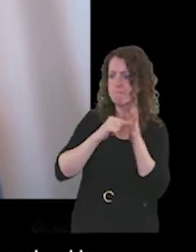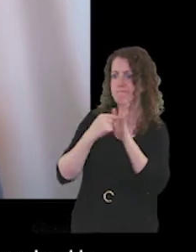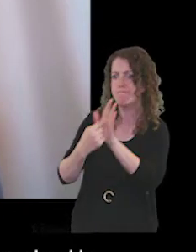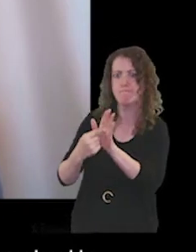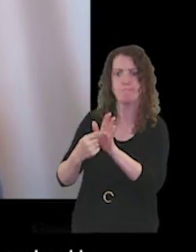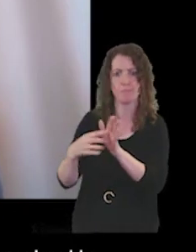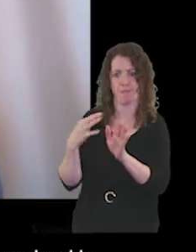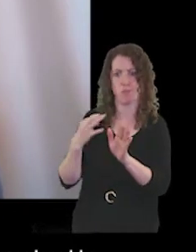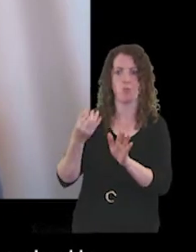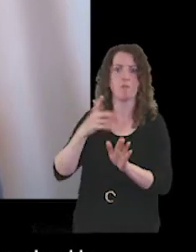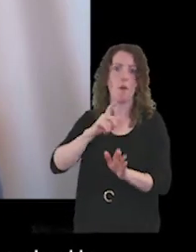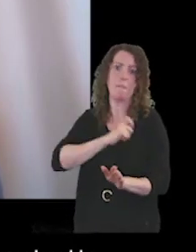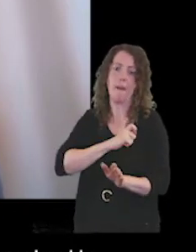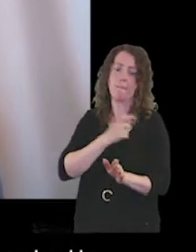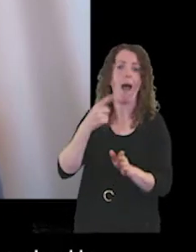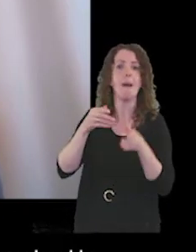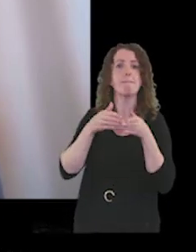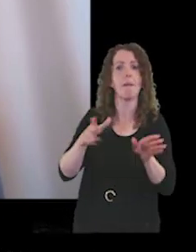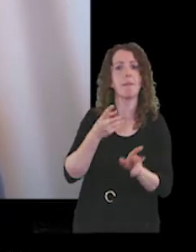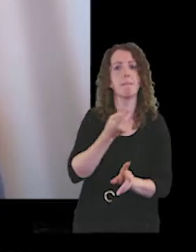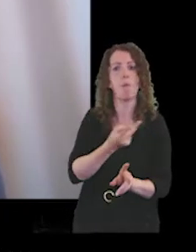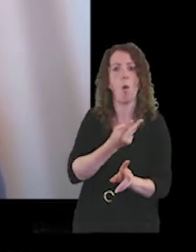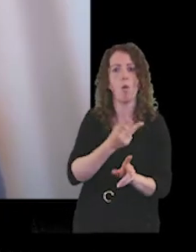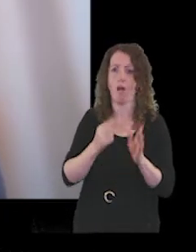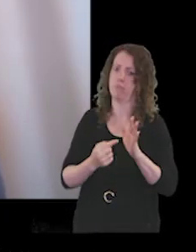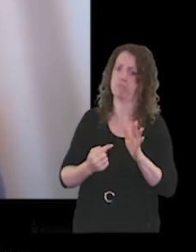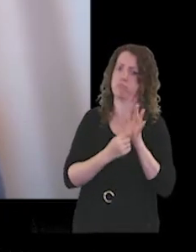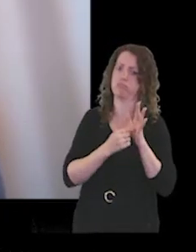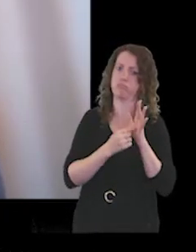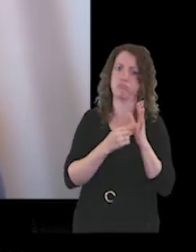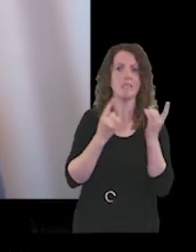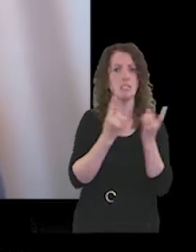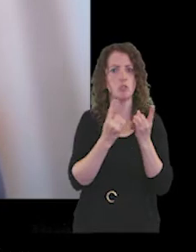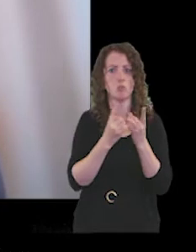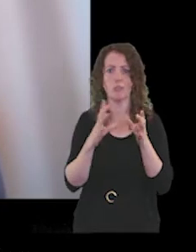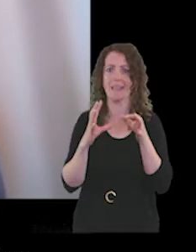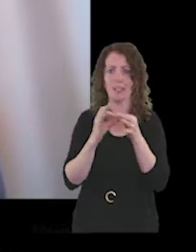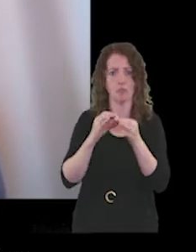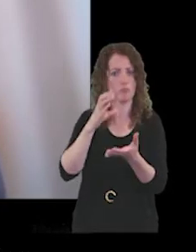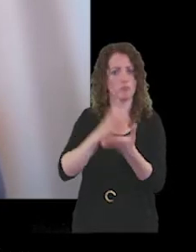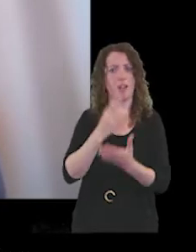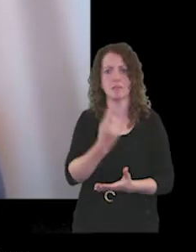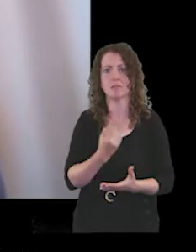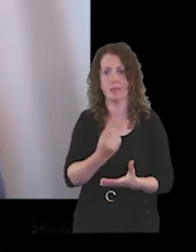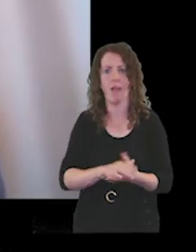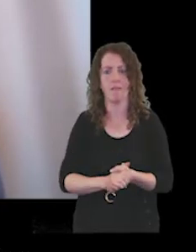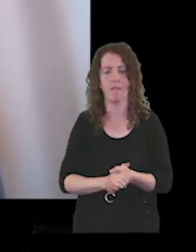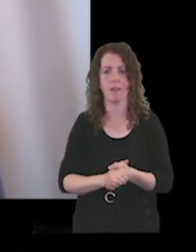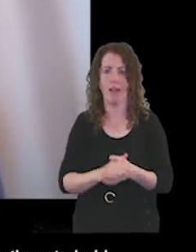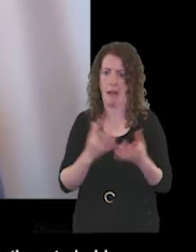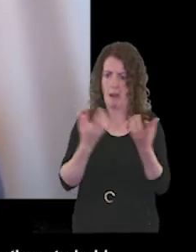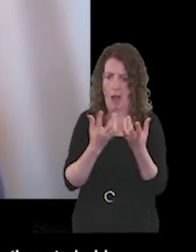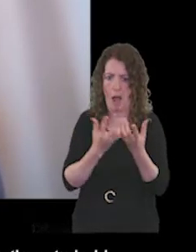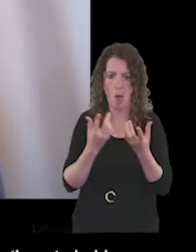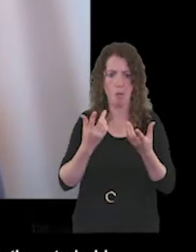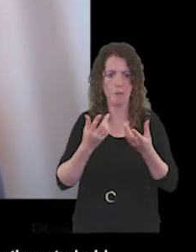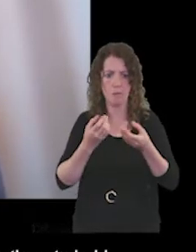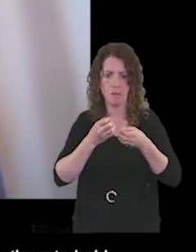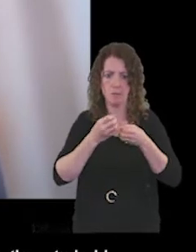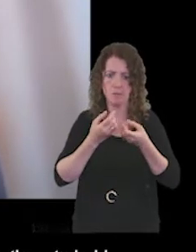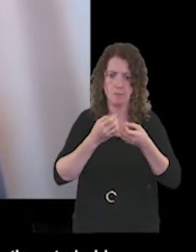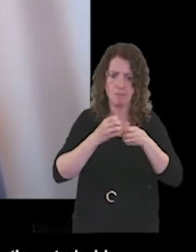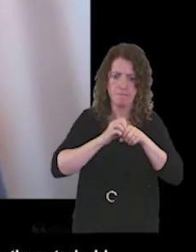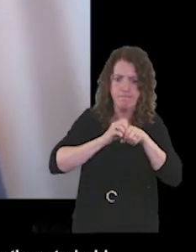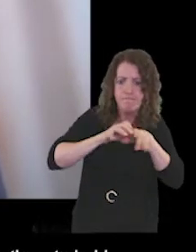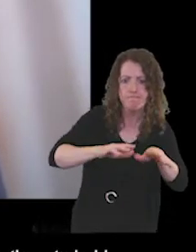the membership and the wider public on key issues relating to the Trust's plans and their implementation. During